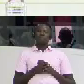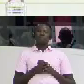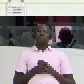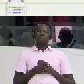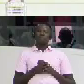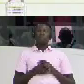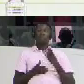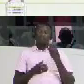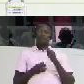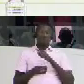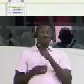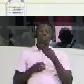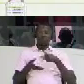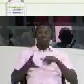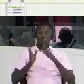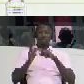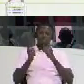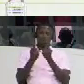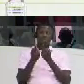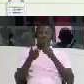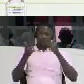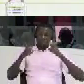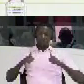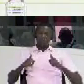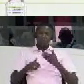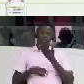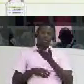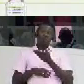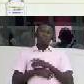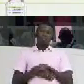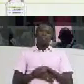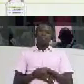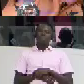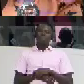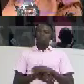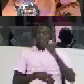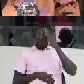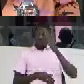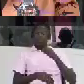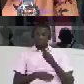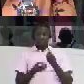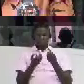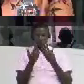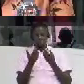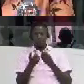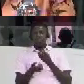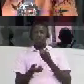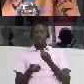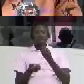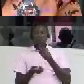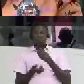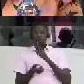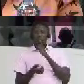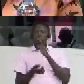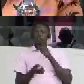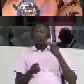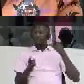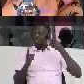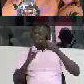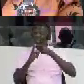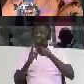mi tëddee. That was the way things were. Okay, thank you for that information. Can you tell me who your direct supervisor